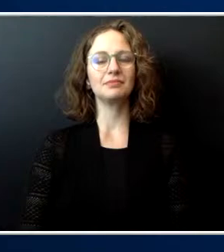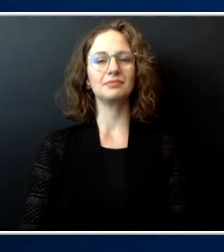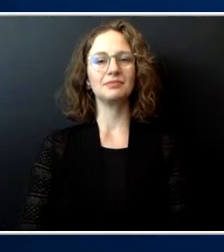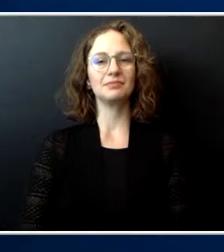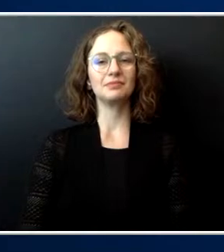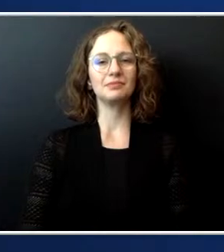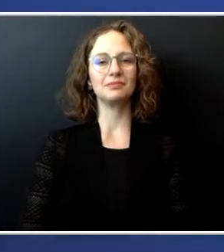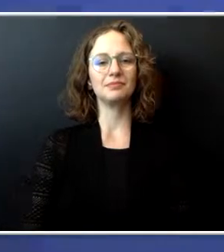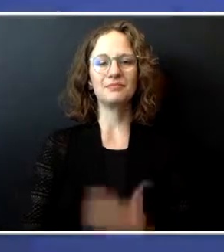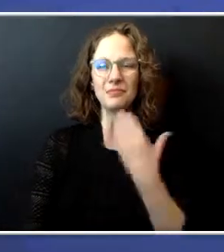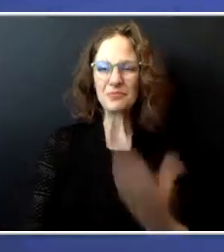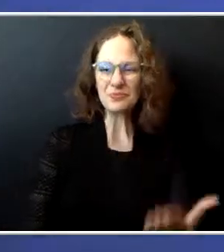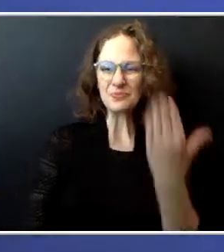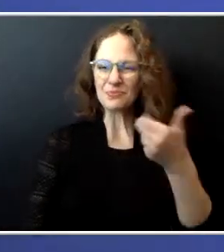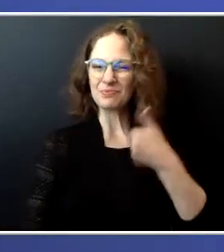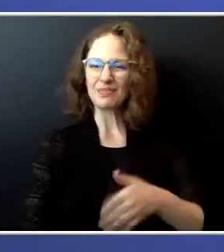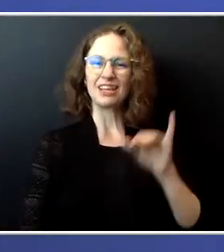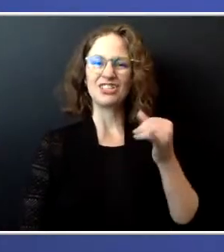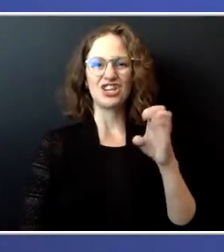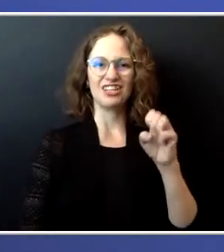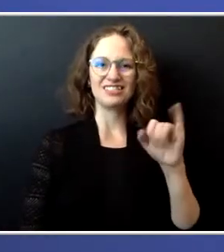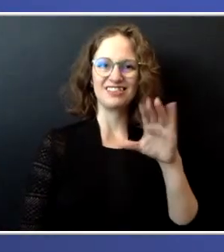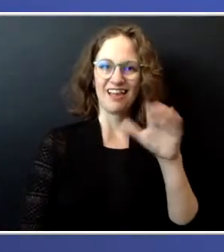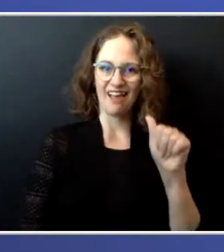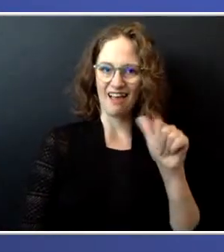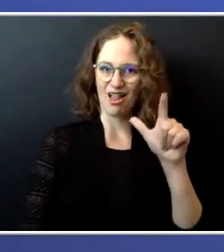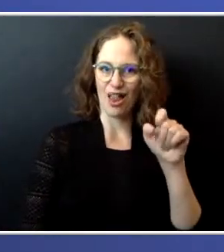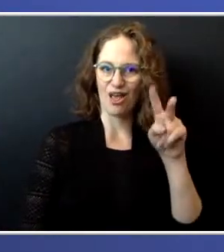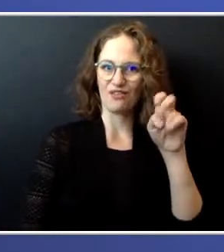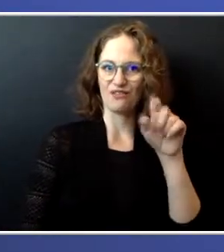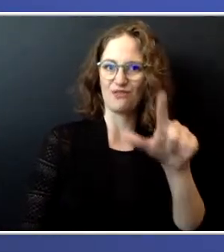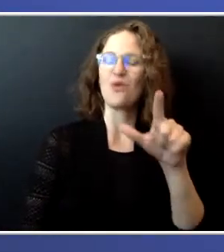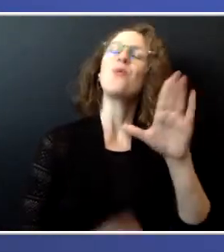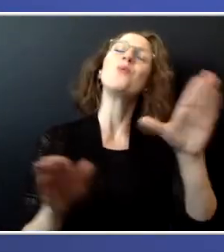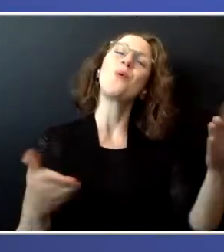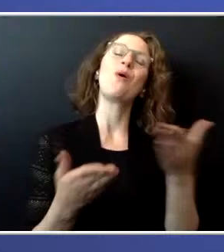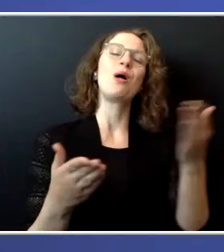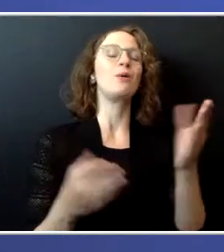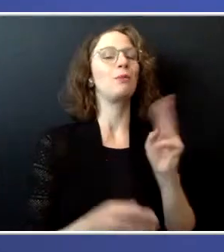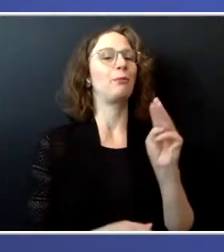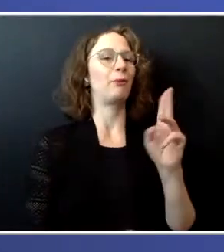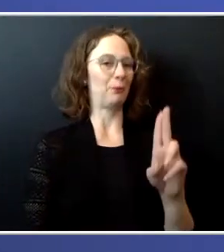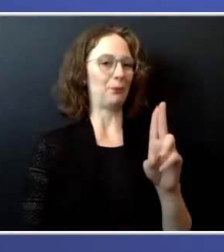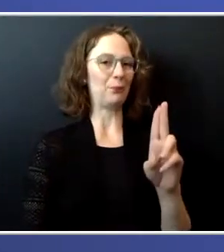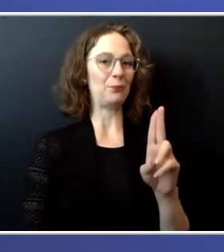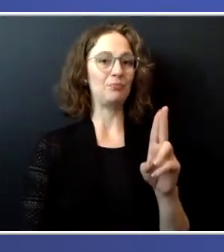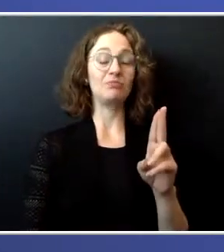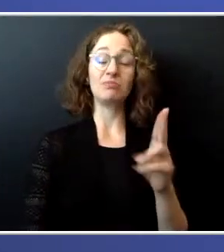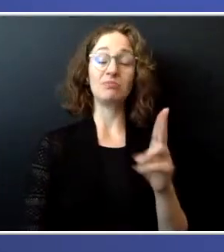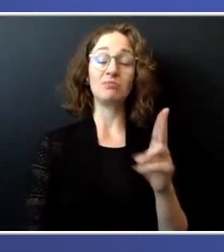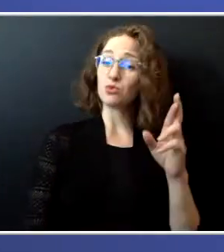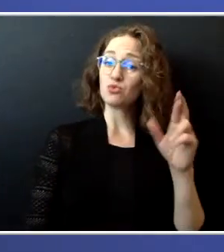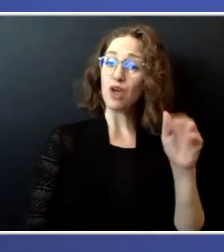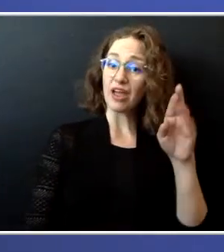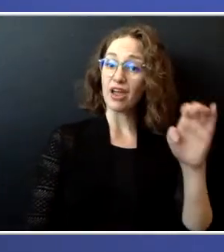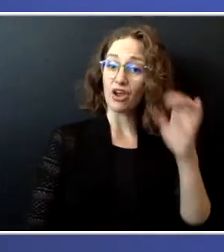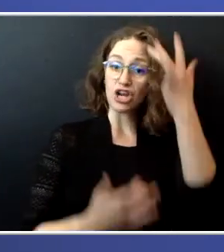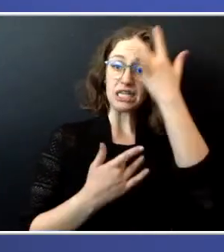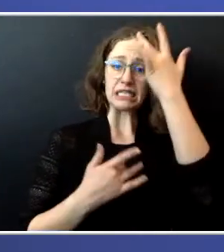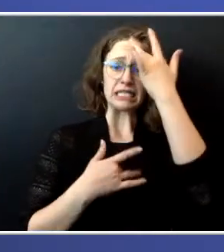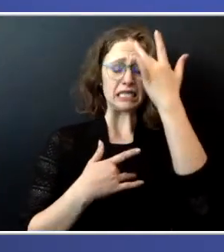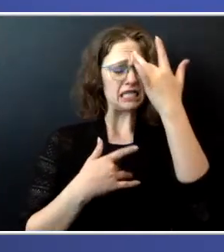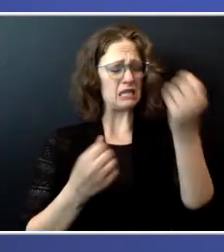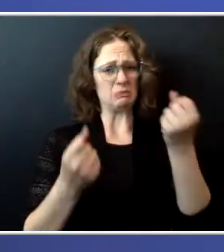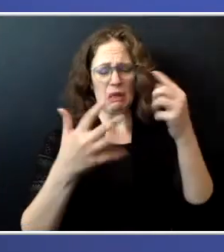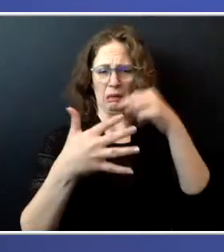Good morning, I'm Jessica Lovell, and welcome to the Morning Medical Update. There are many rare diseases that can be treated, but only if the patient gets